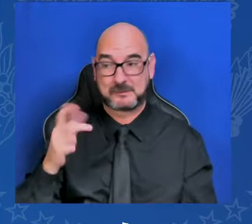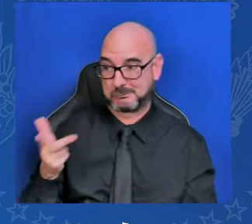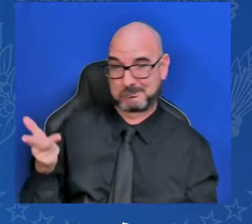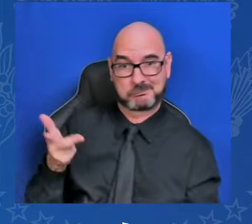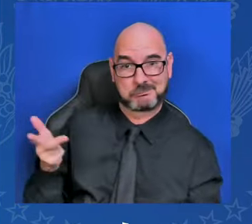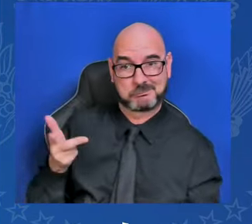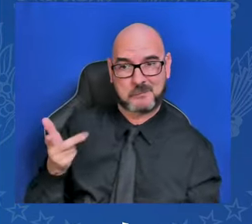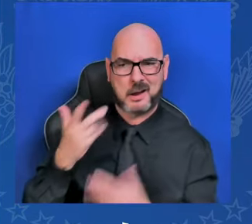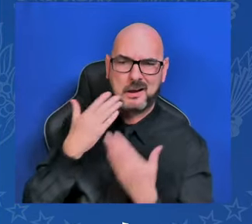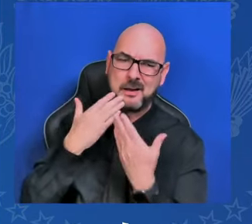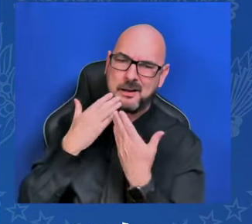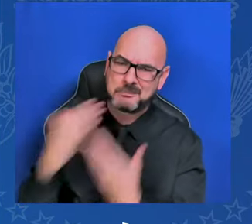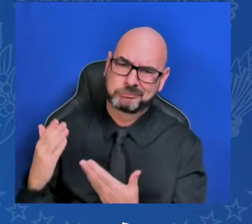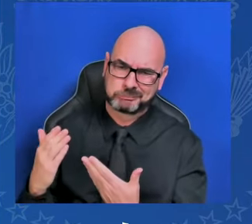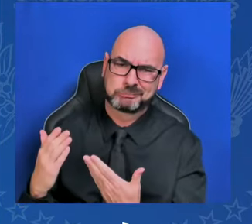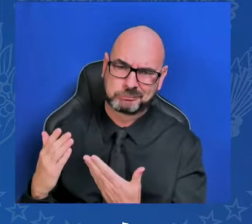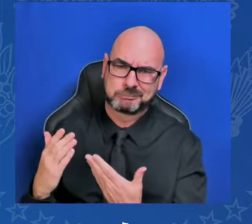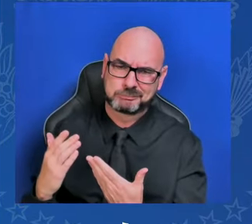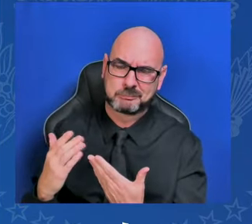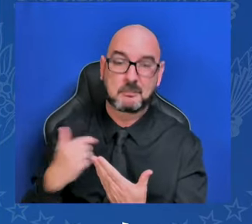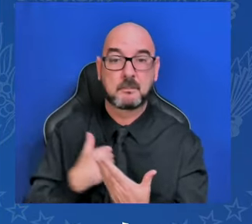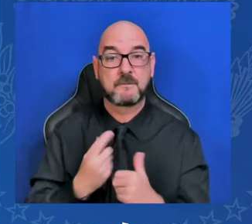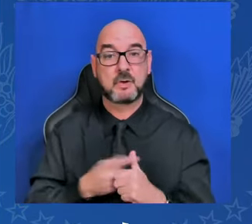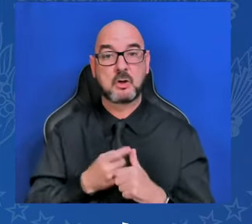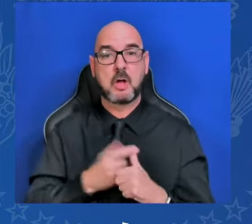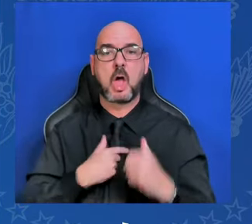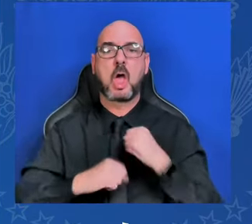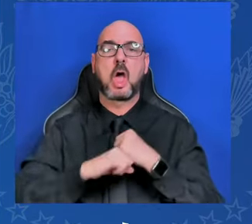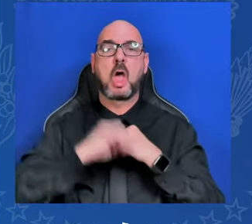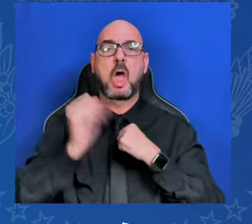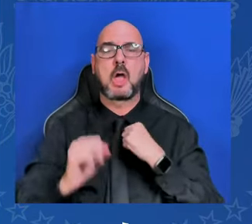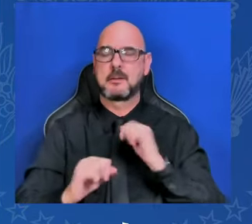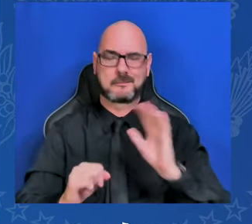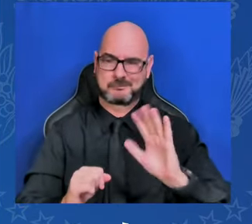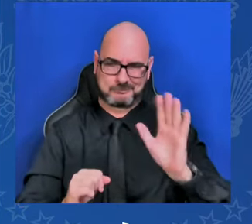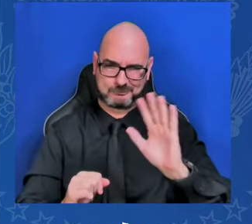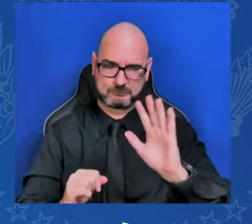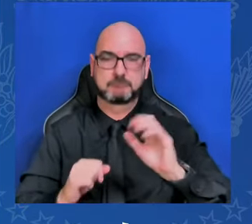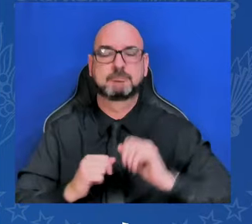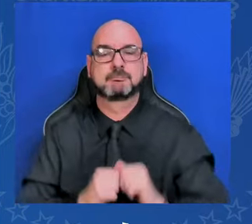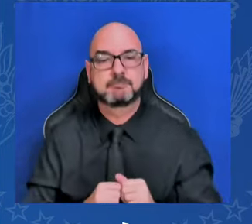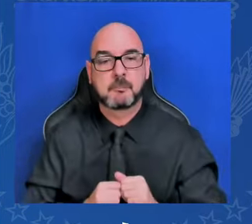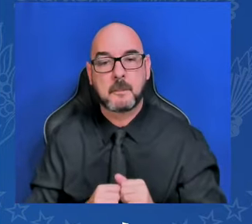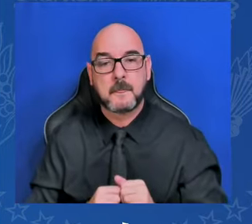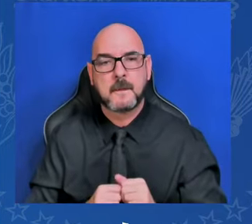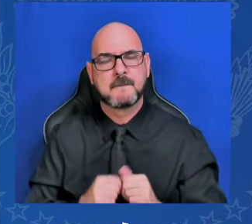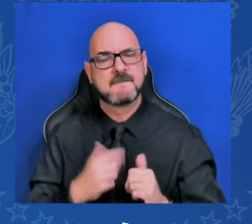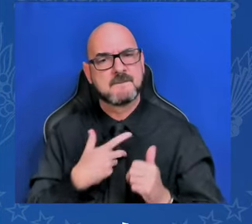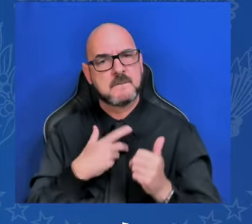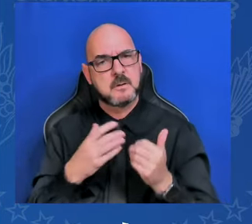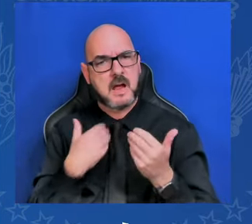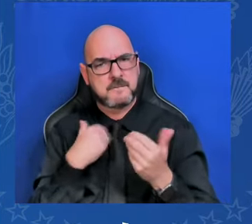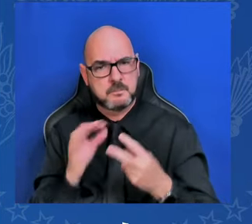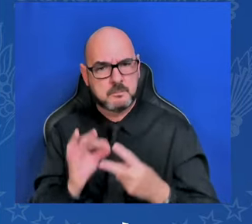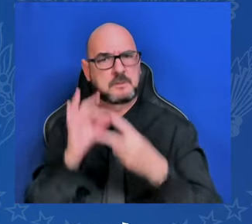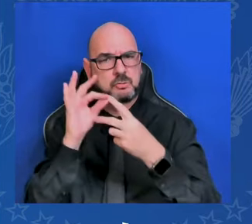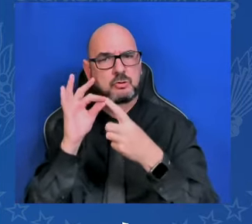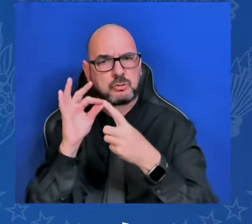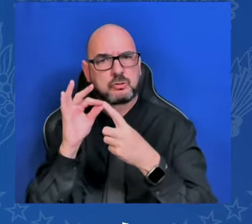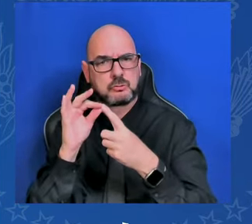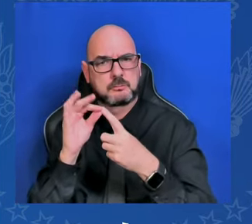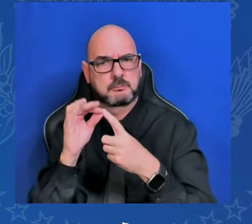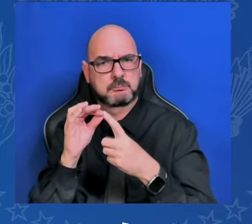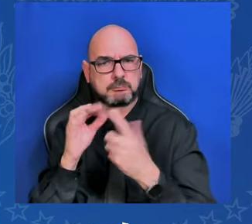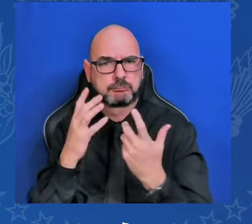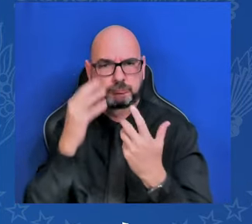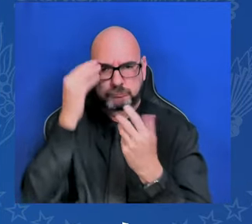not going to be very long, I promise. First, the special counsel released their findings today about their look into my